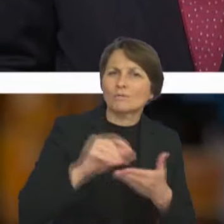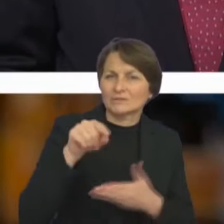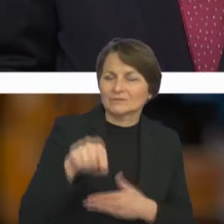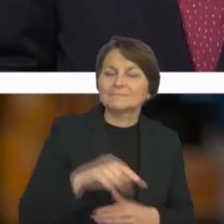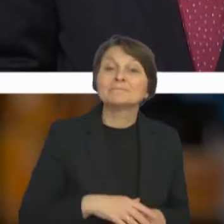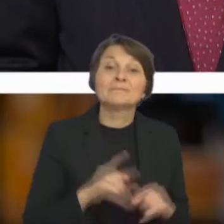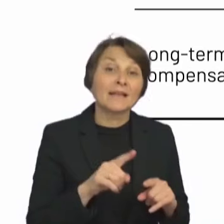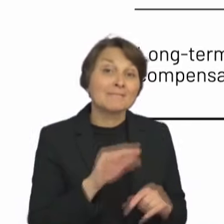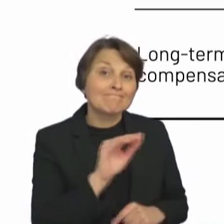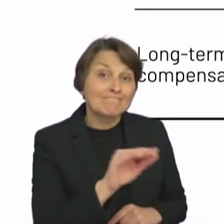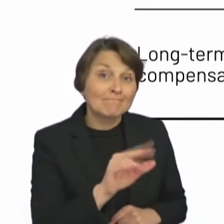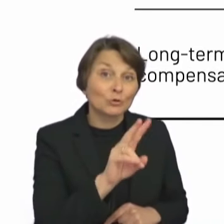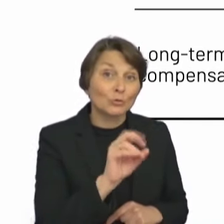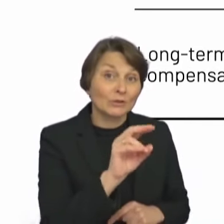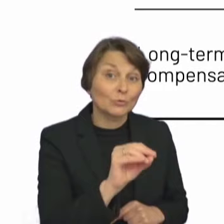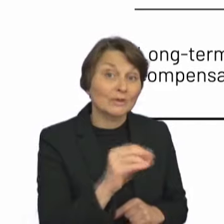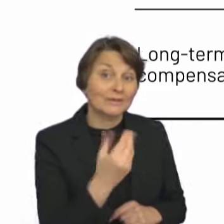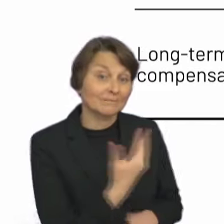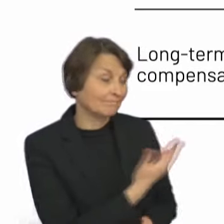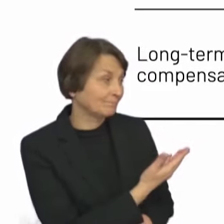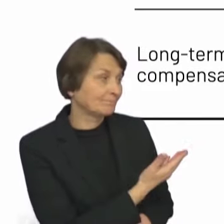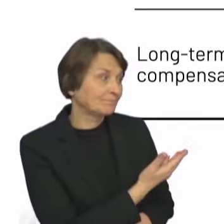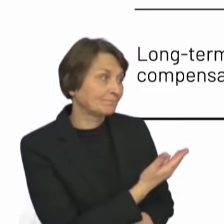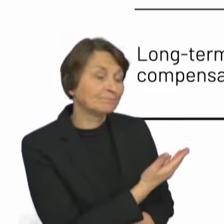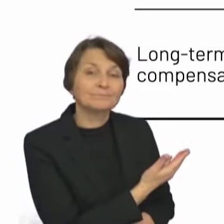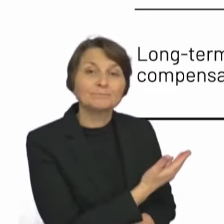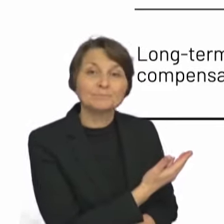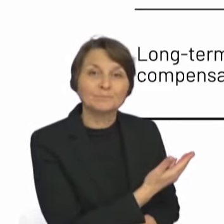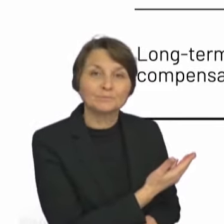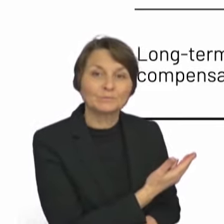for 2020 provided for a fixed compensation for